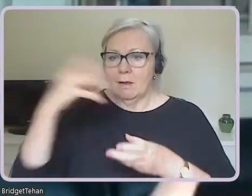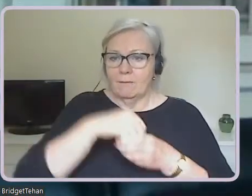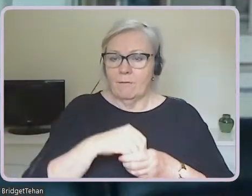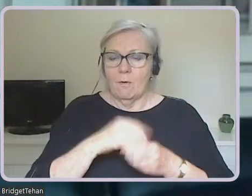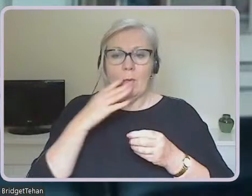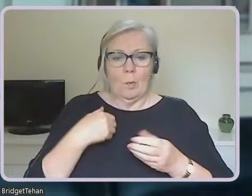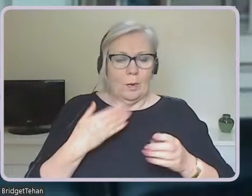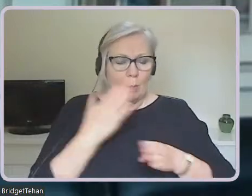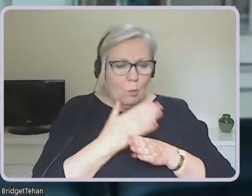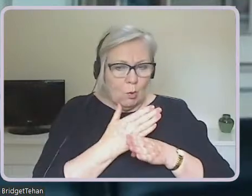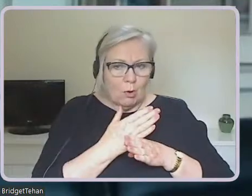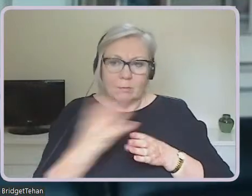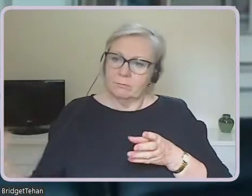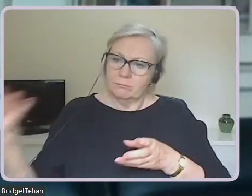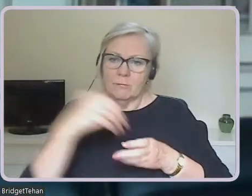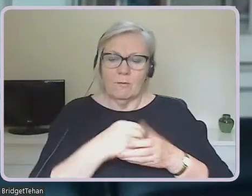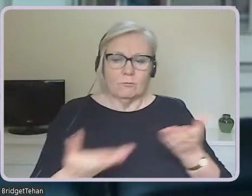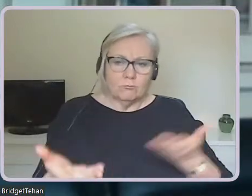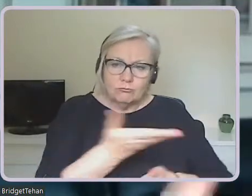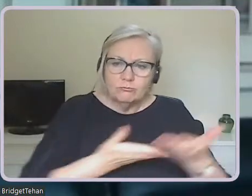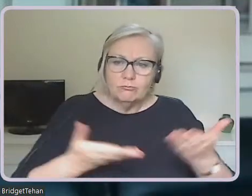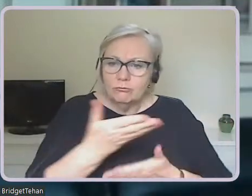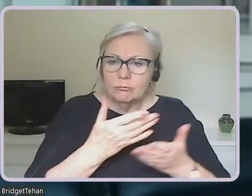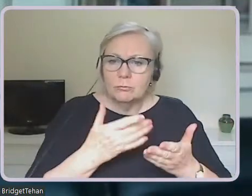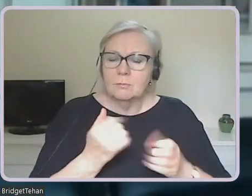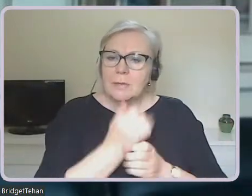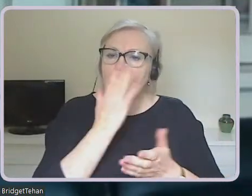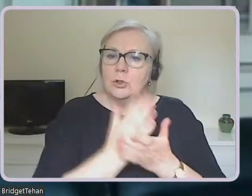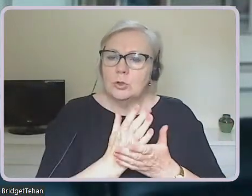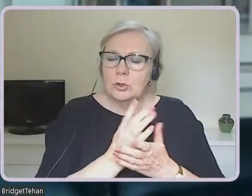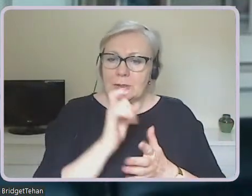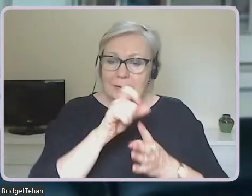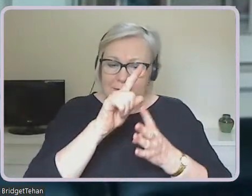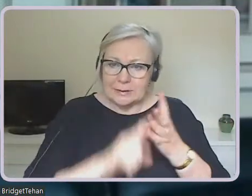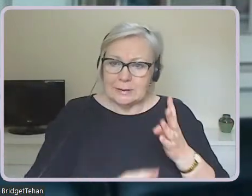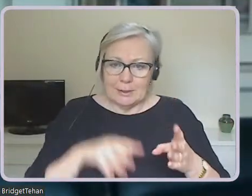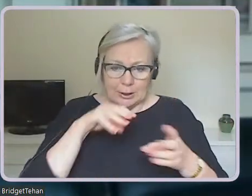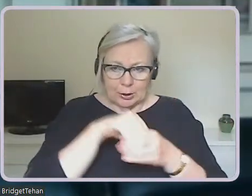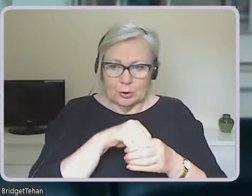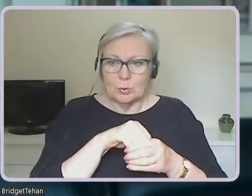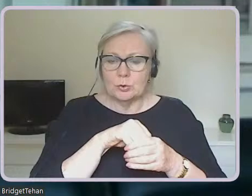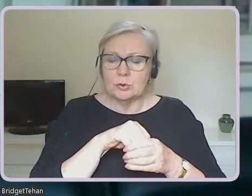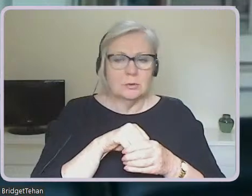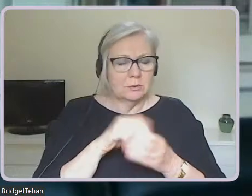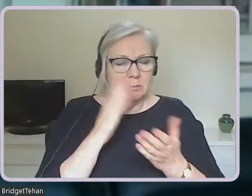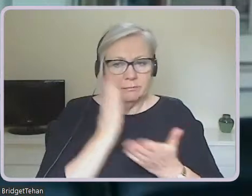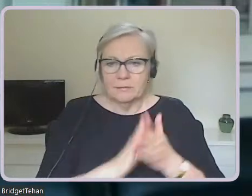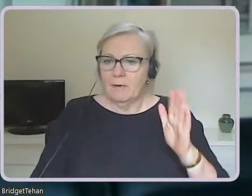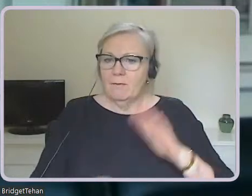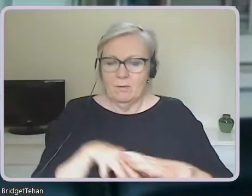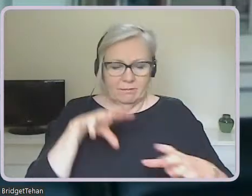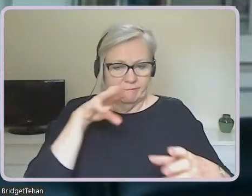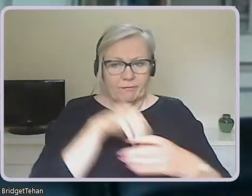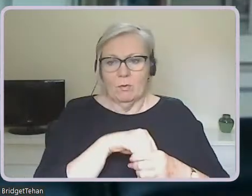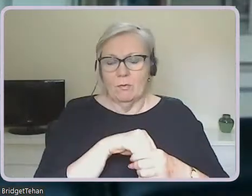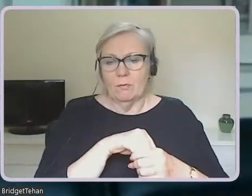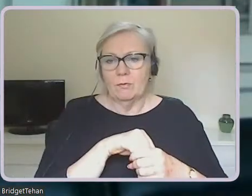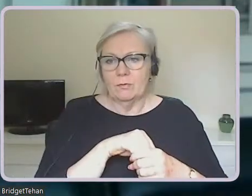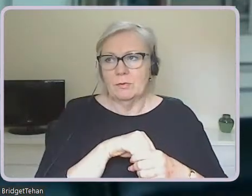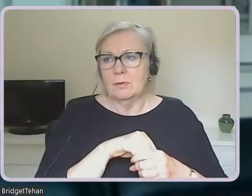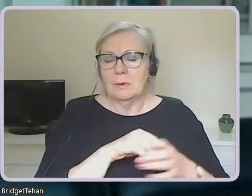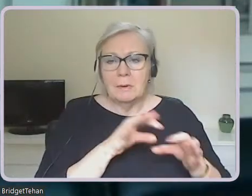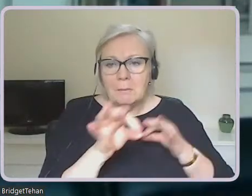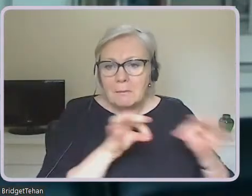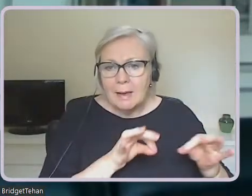to embed disability inclusion in all of our approaches to emergency management, whether it's planning, whether it's response, whether